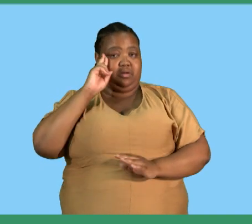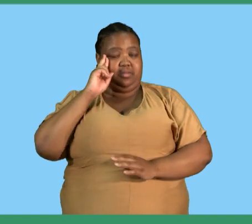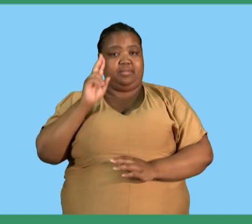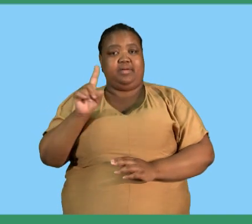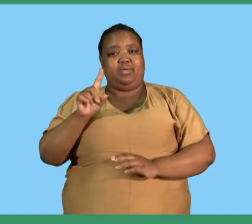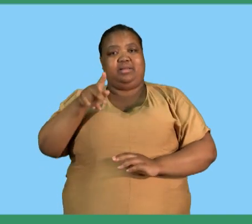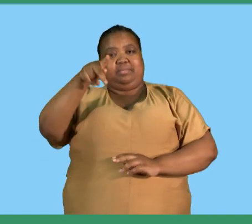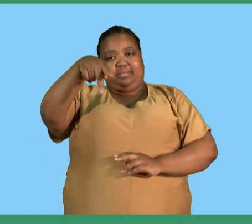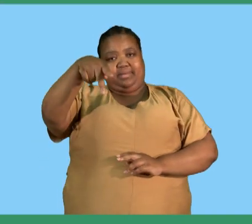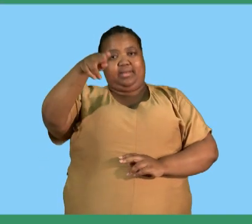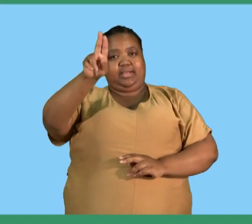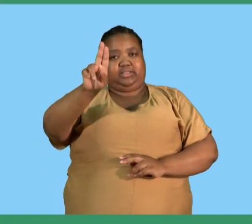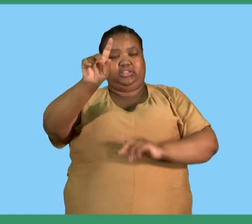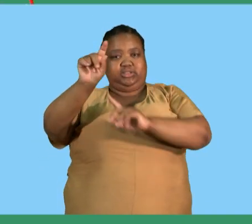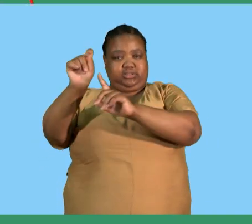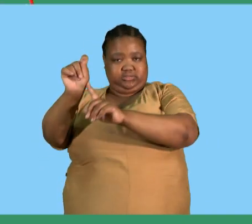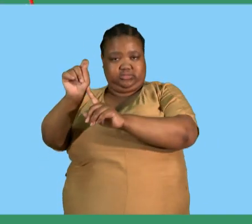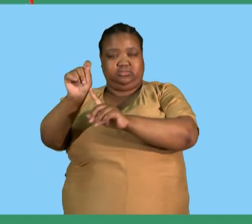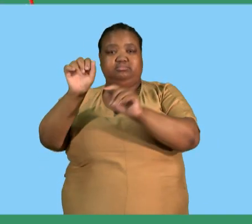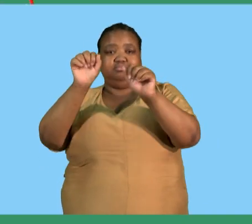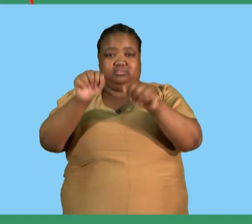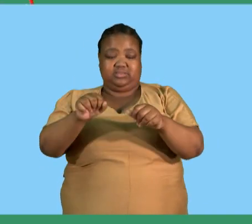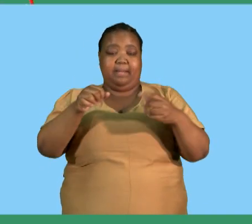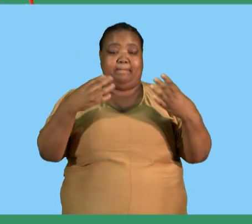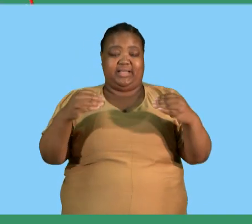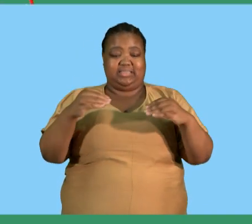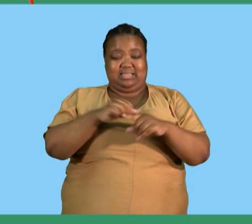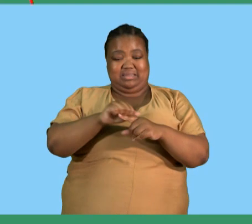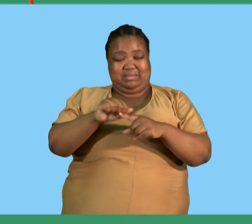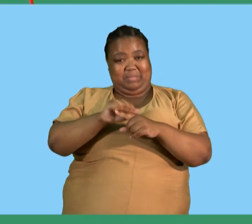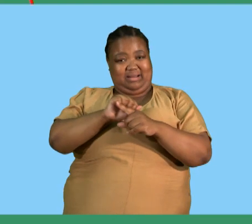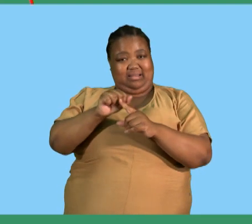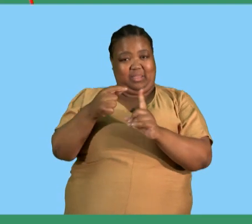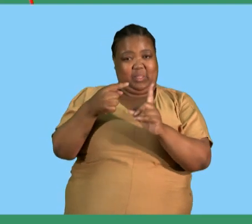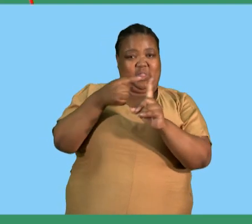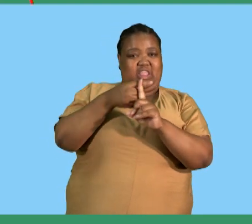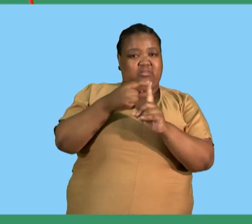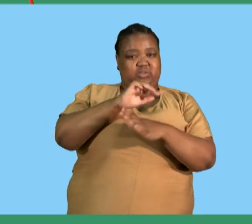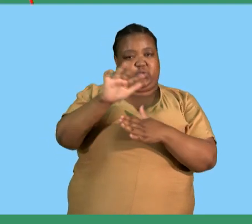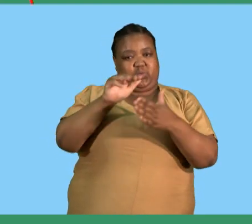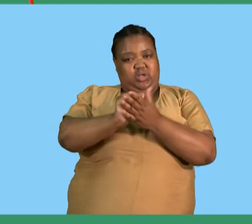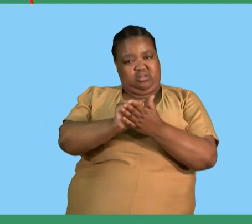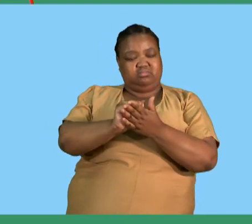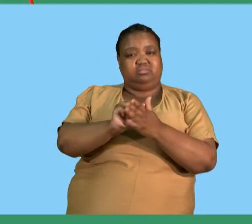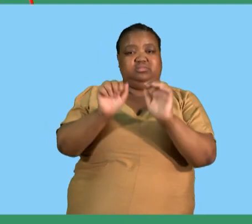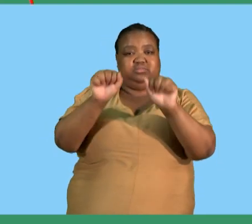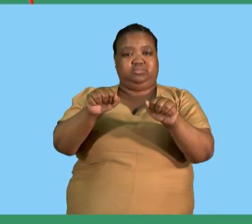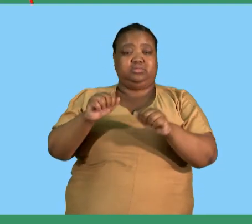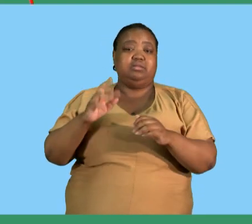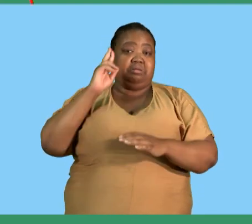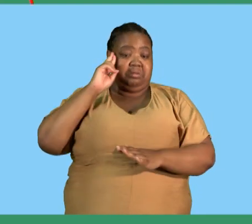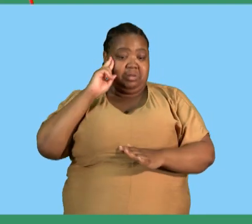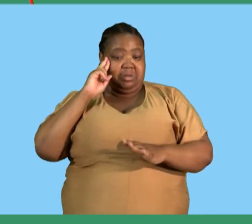our PUT. These are our unethical business practices, but remember, for every challenge, there is